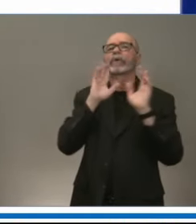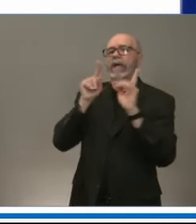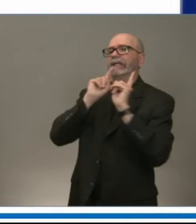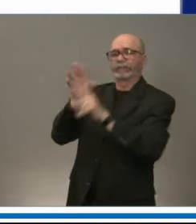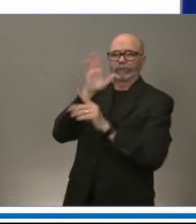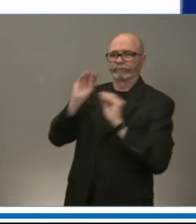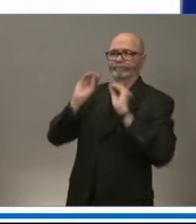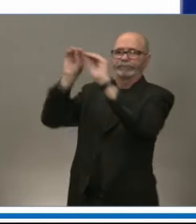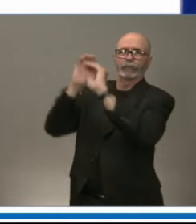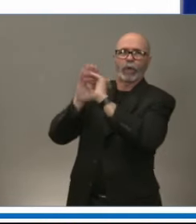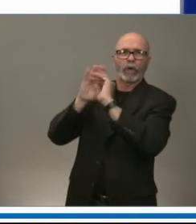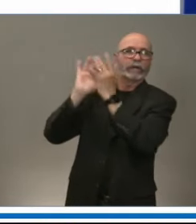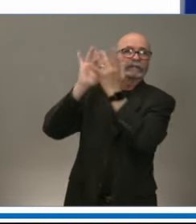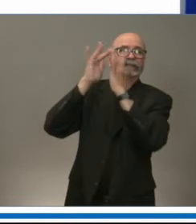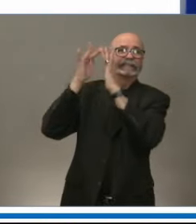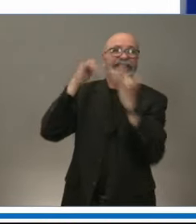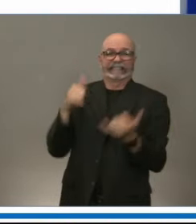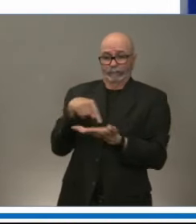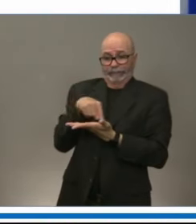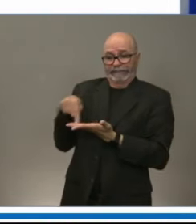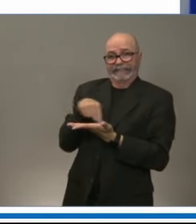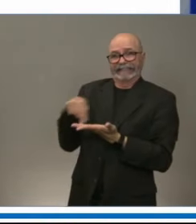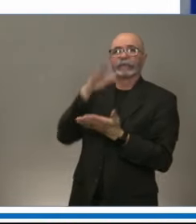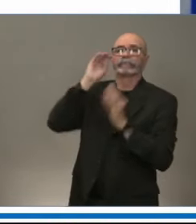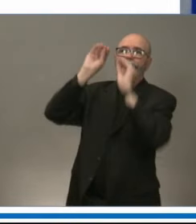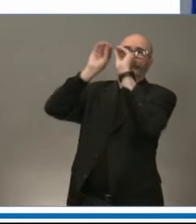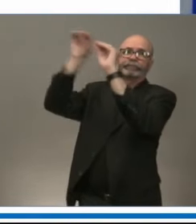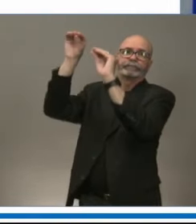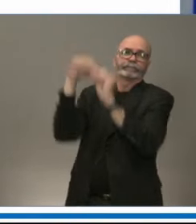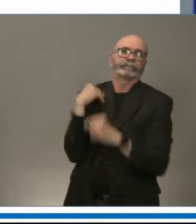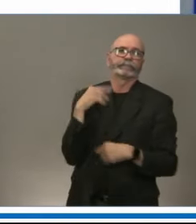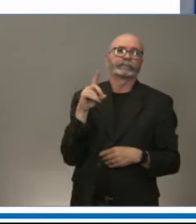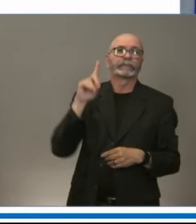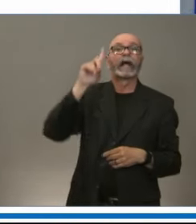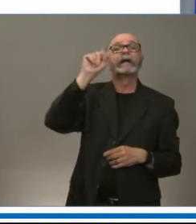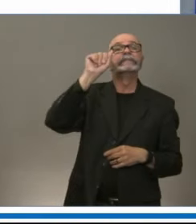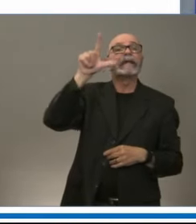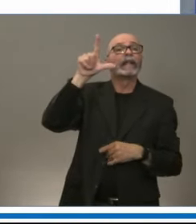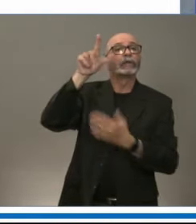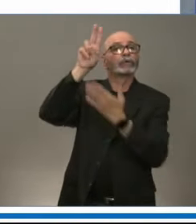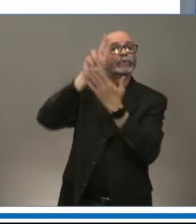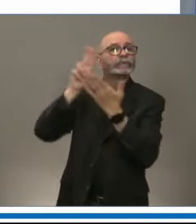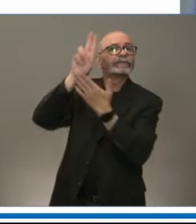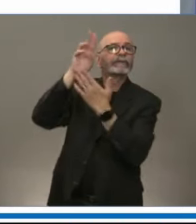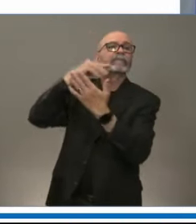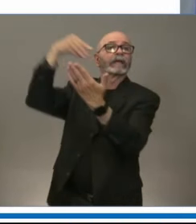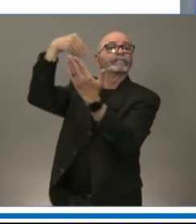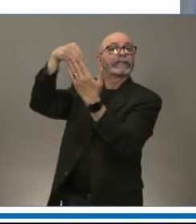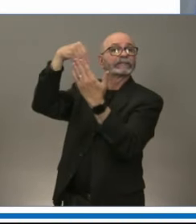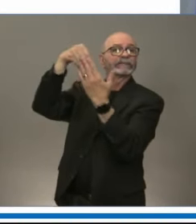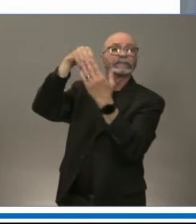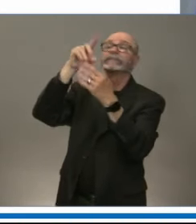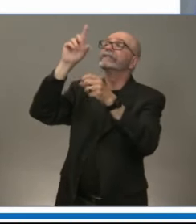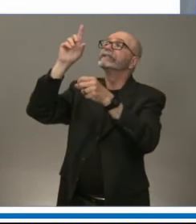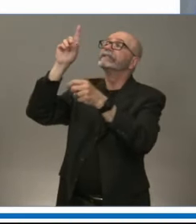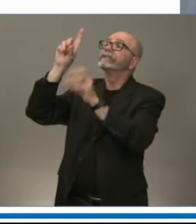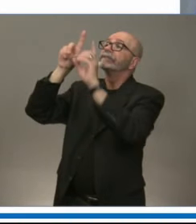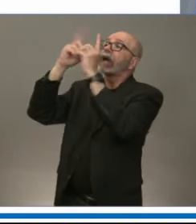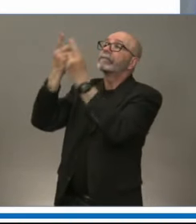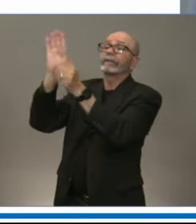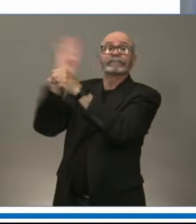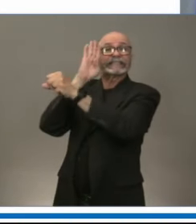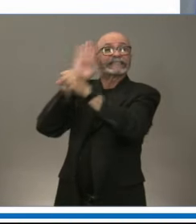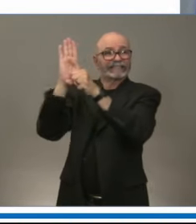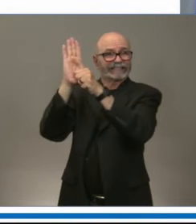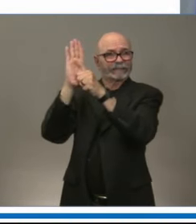managed through Dalhousie in conjunction with their finance department, business school, a number of their students who are in